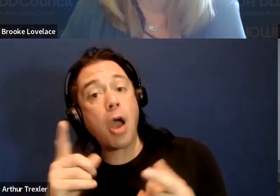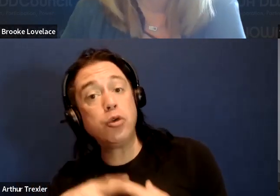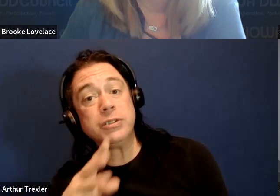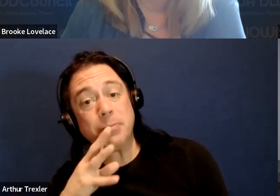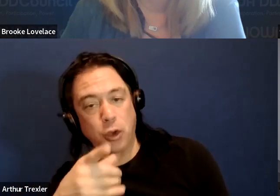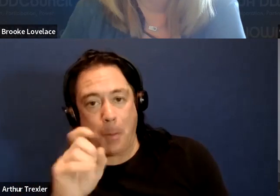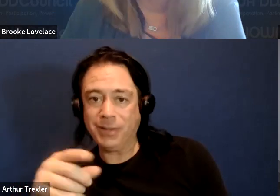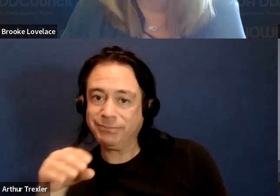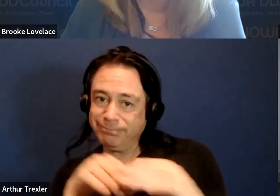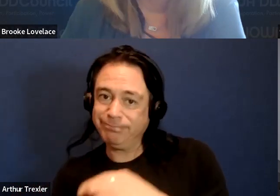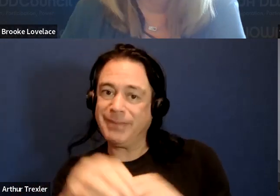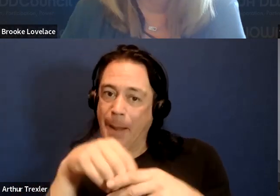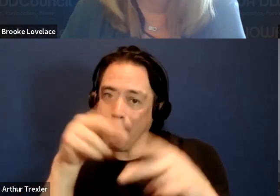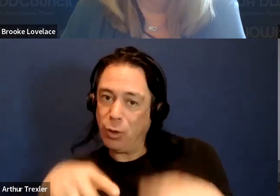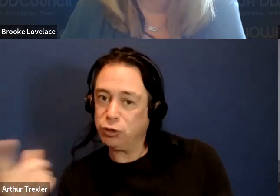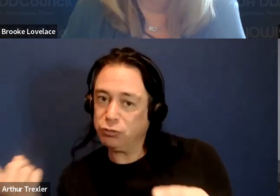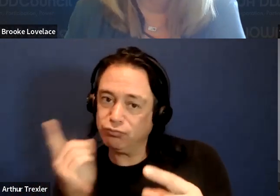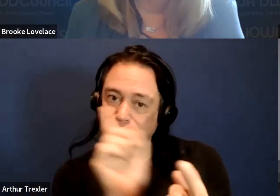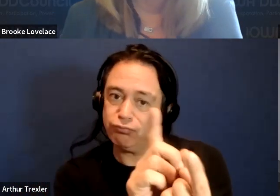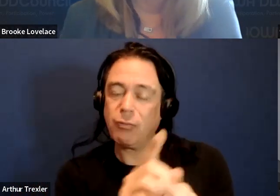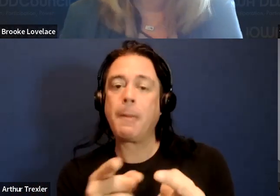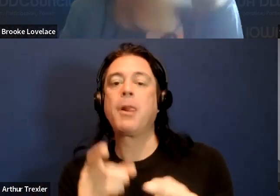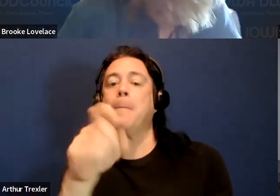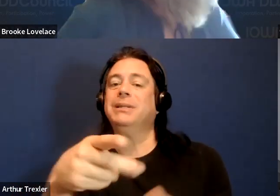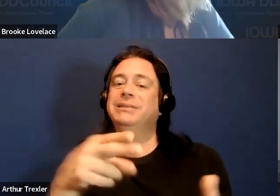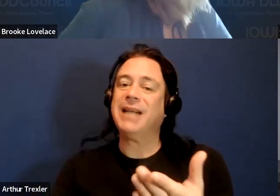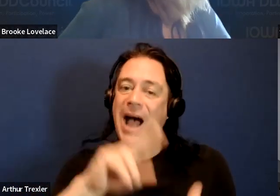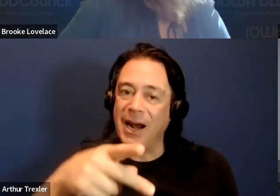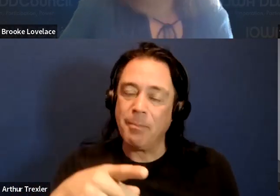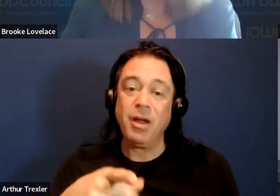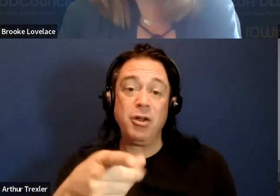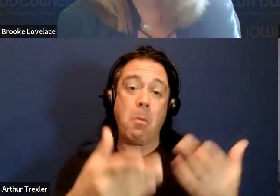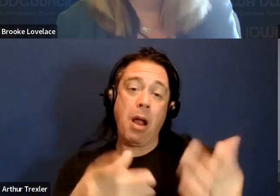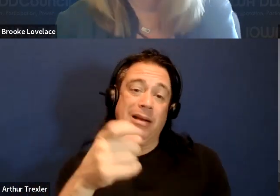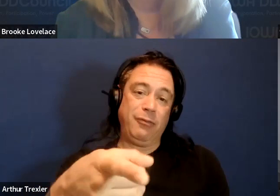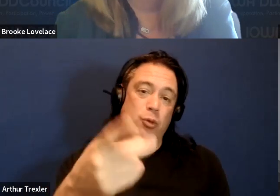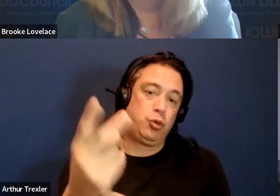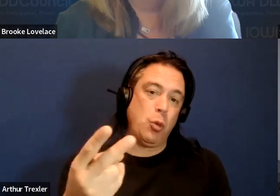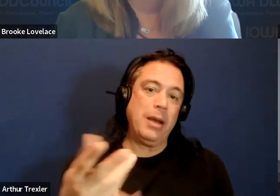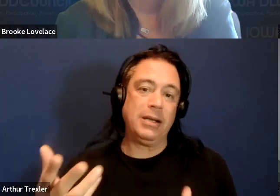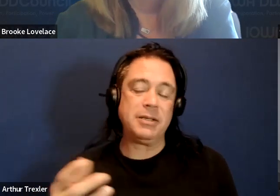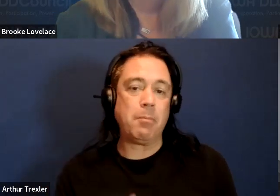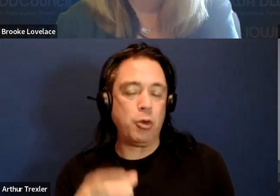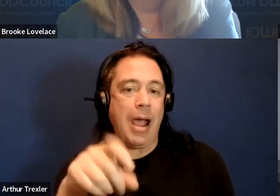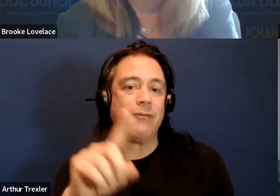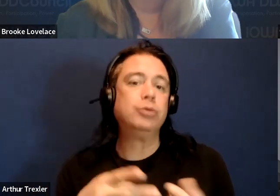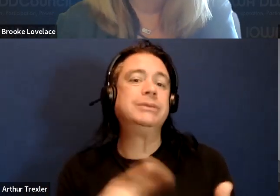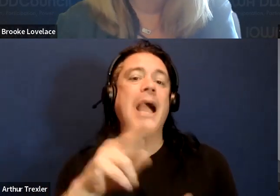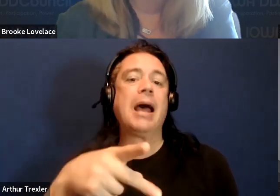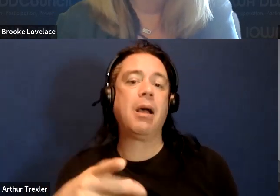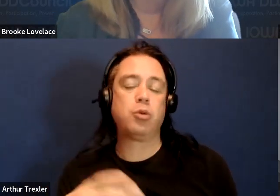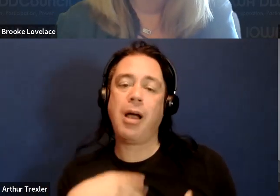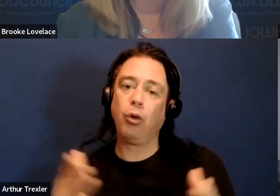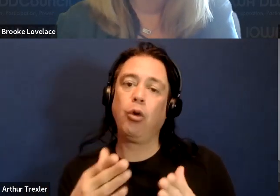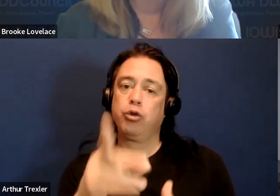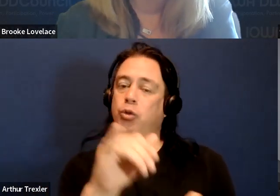to do it in person, and you have to sign up for it, and you'll probably get 2 minutes. But you do have to sign up. So I encourage you to